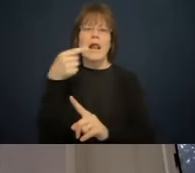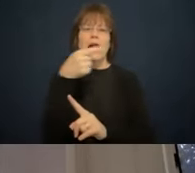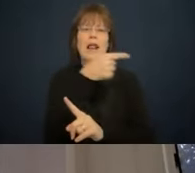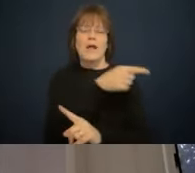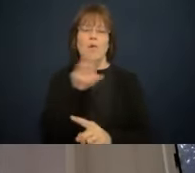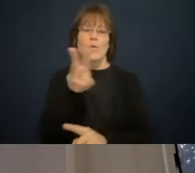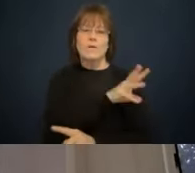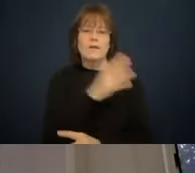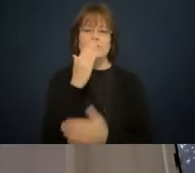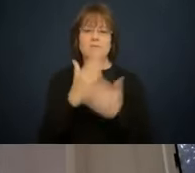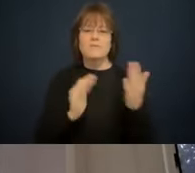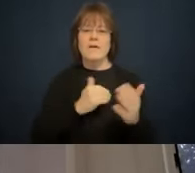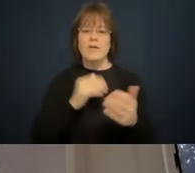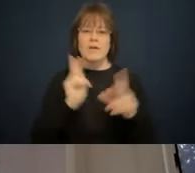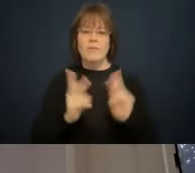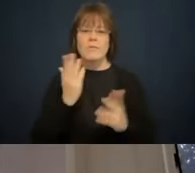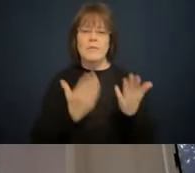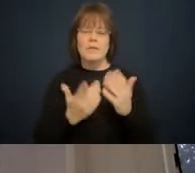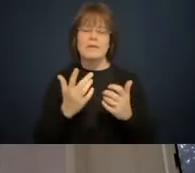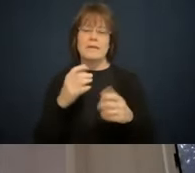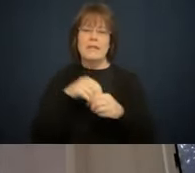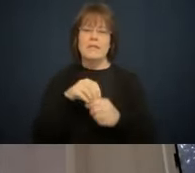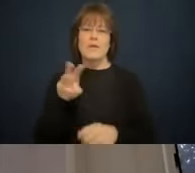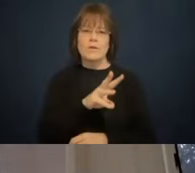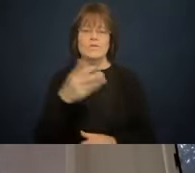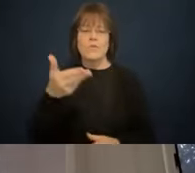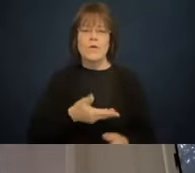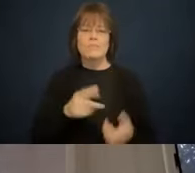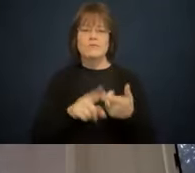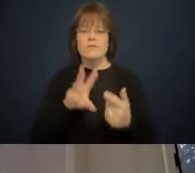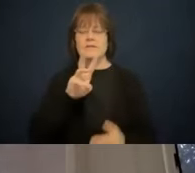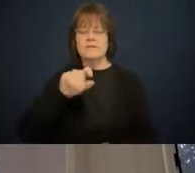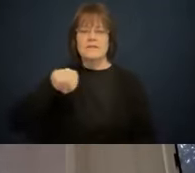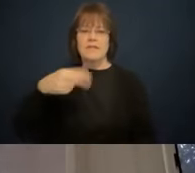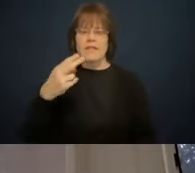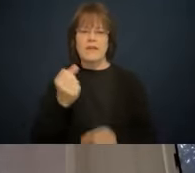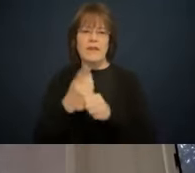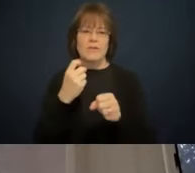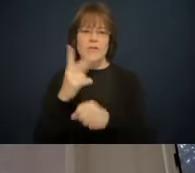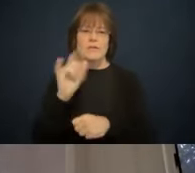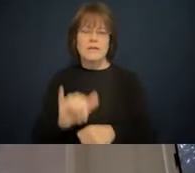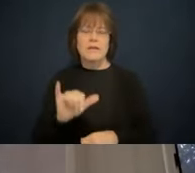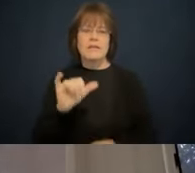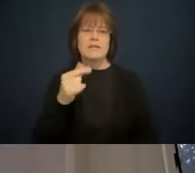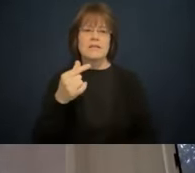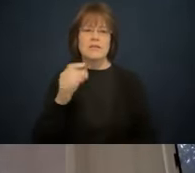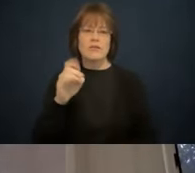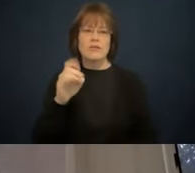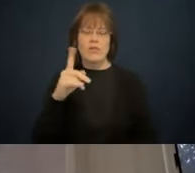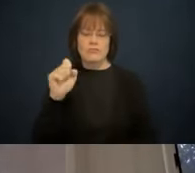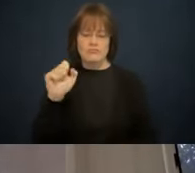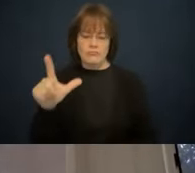know some of our people may be. And welcome to the 60th annual Kentucky Geological Survey Annual